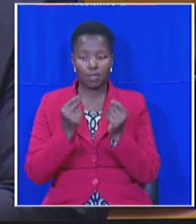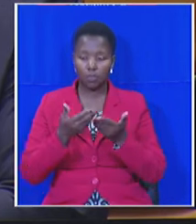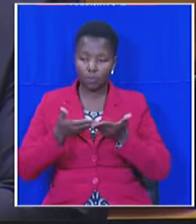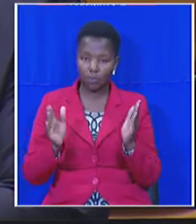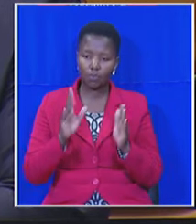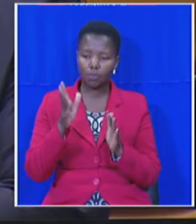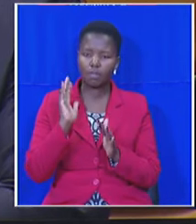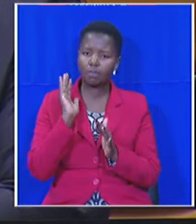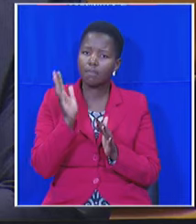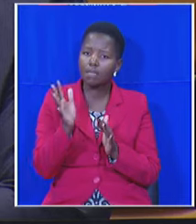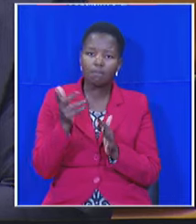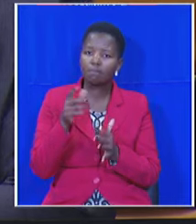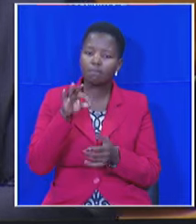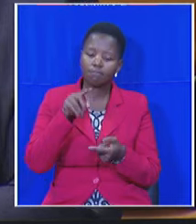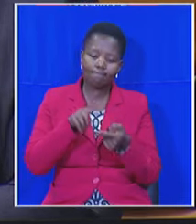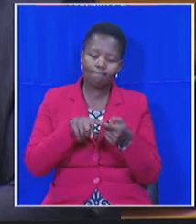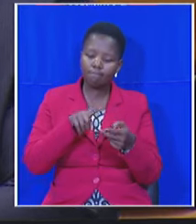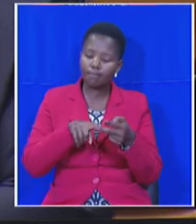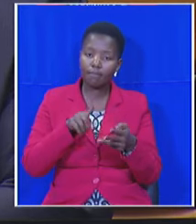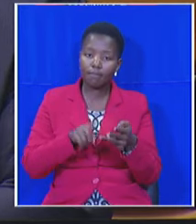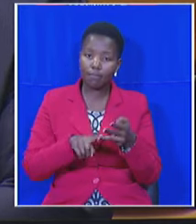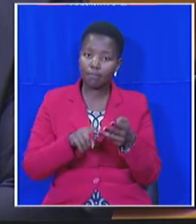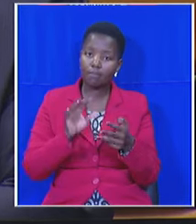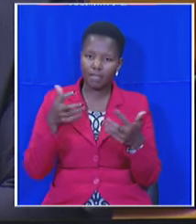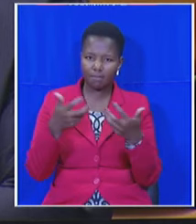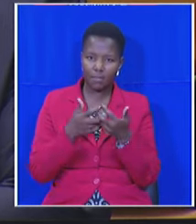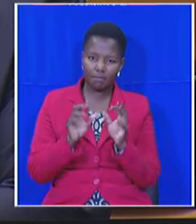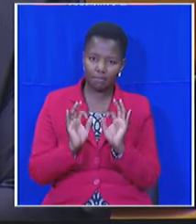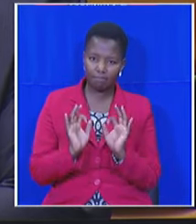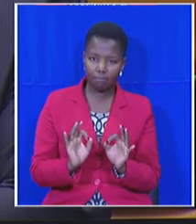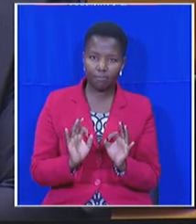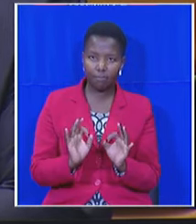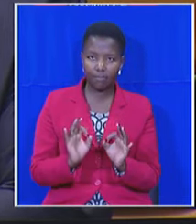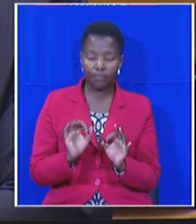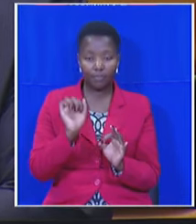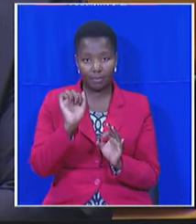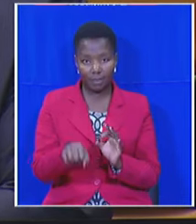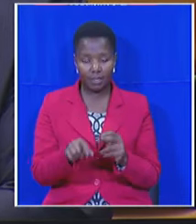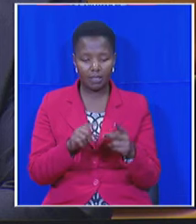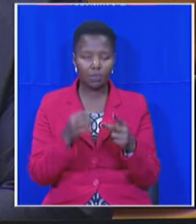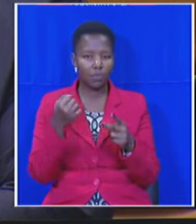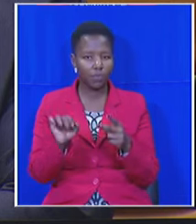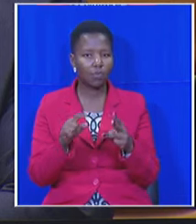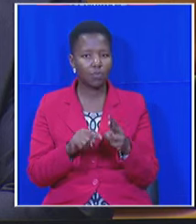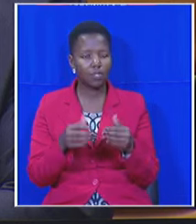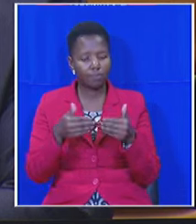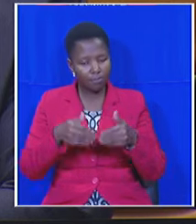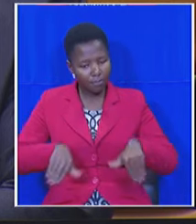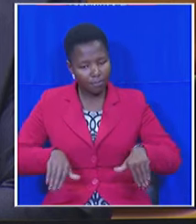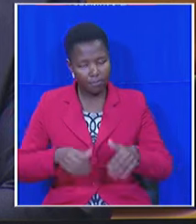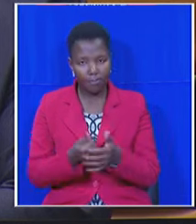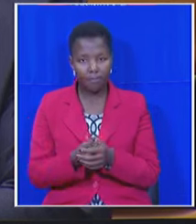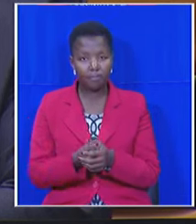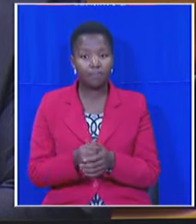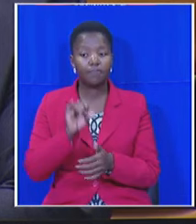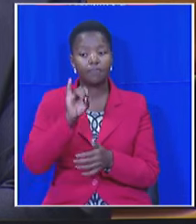must simply indicate their vote by pressing the appropriate button below the yes, no, or abstain signs. If